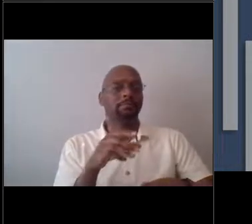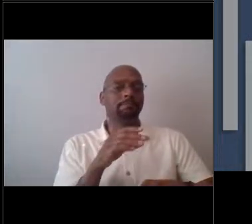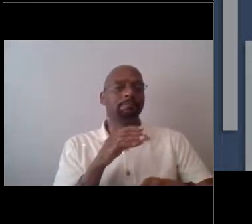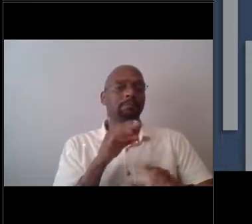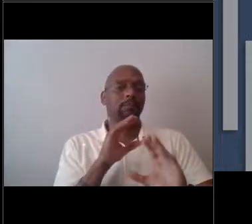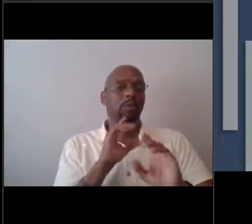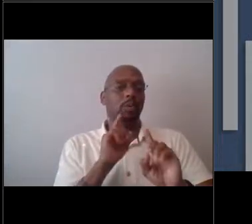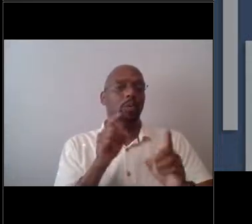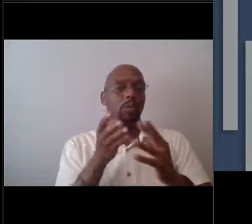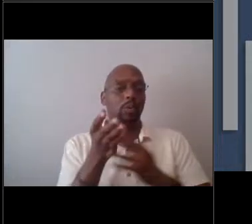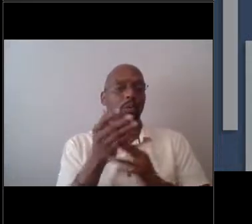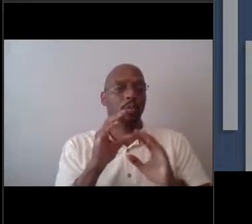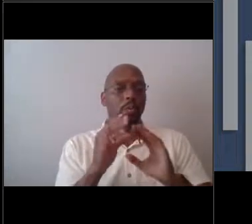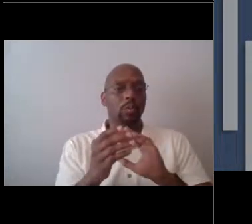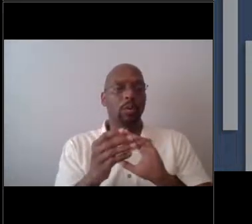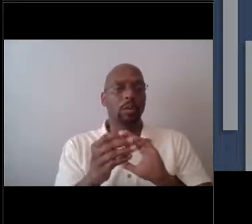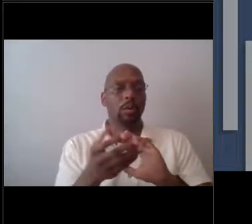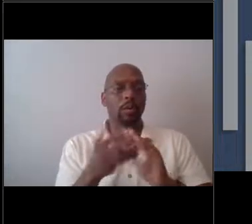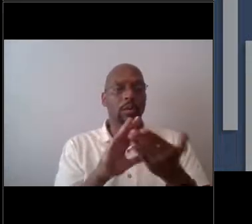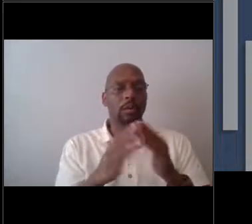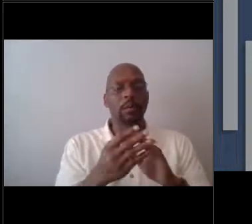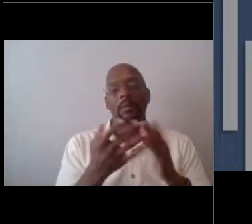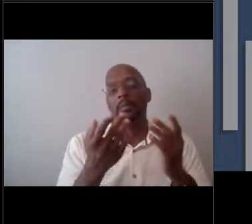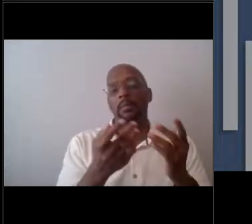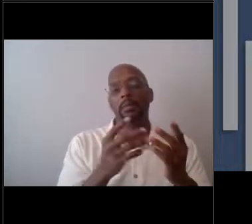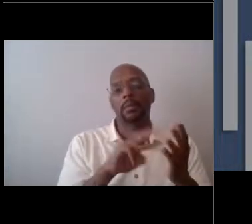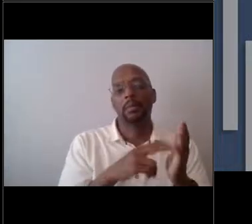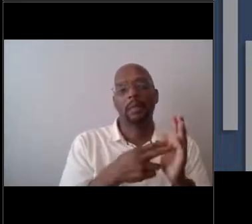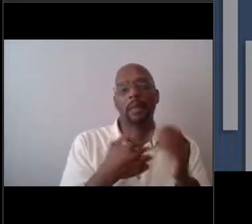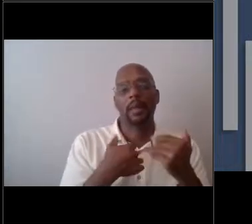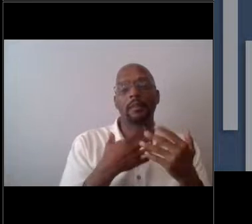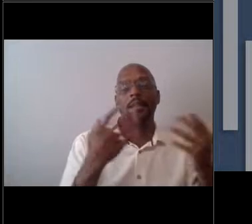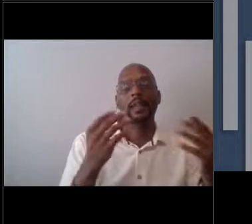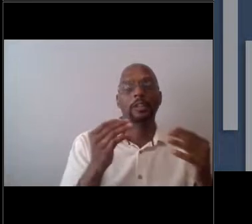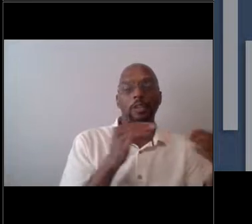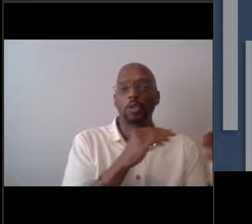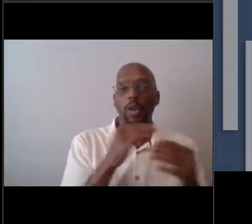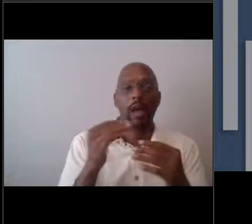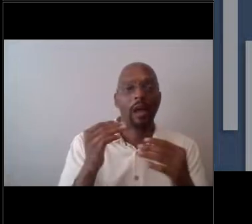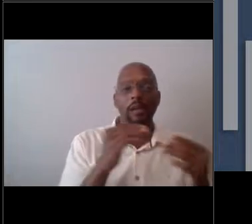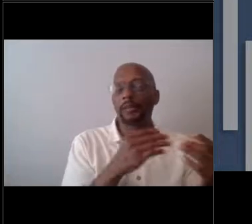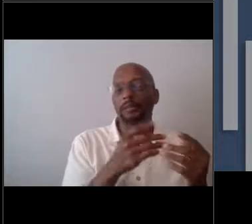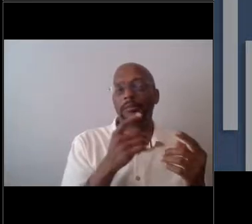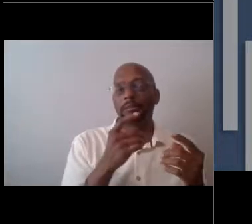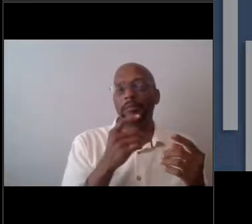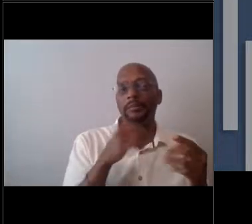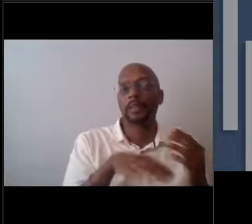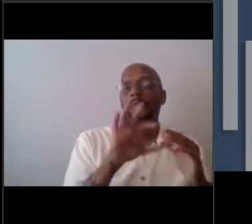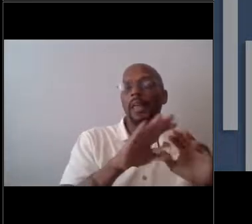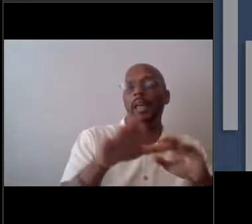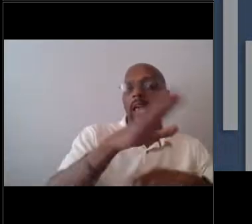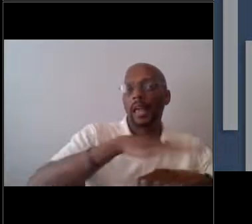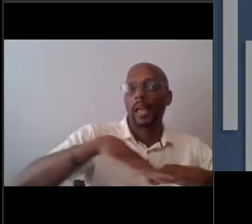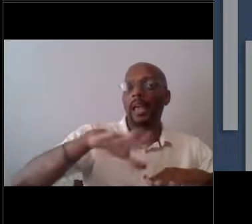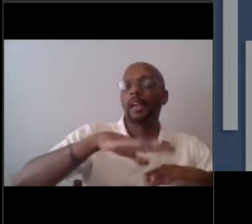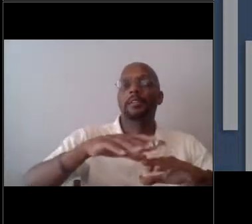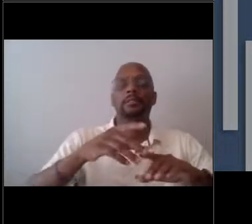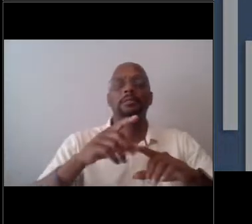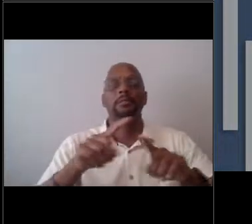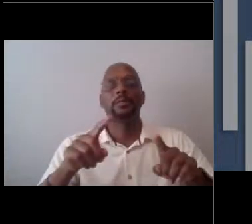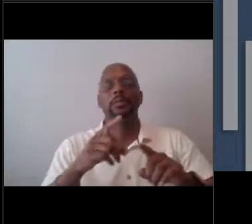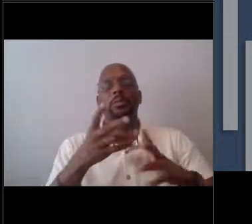that's identified as being heavily impacted by that traffic exposure, I think that there's additional guidance that we want to develop for